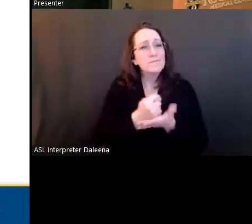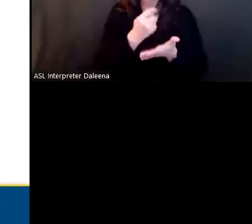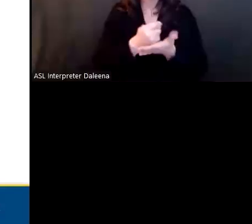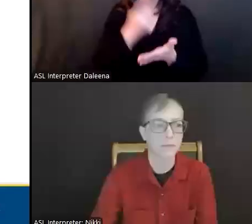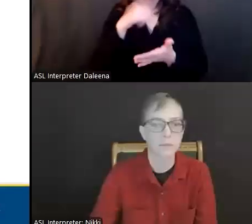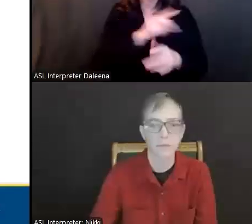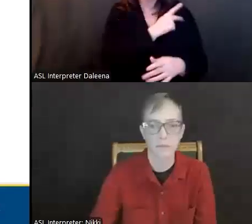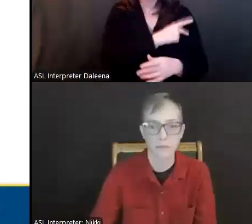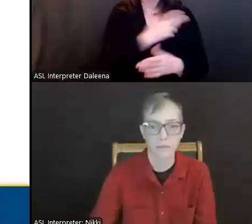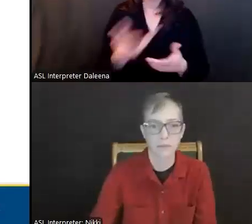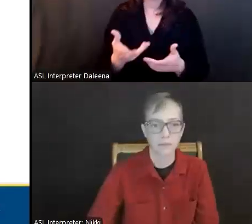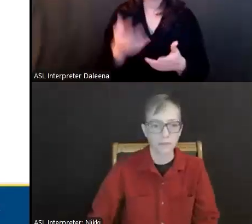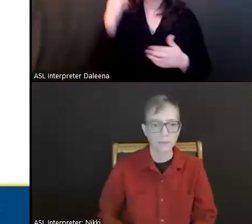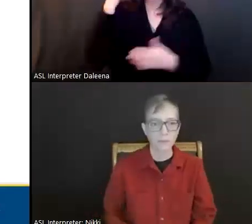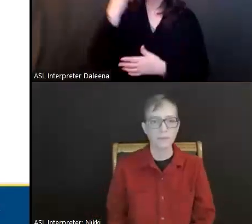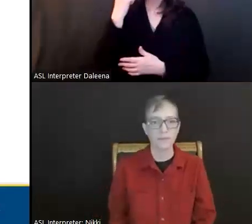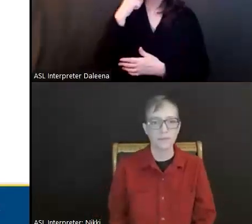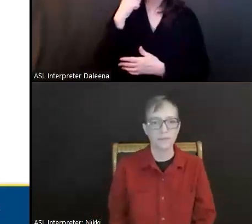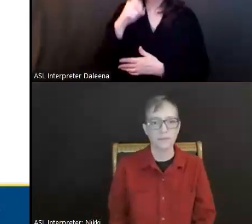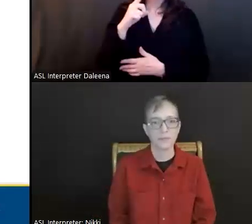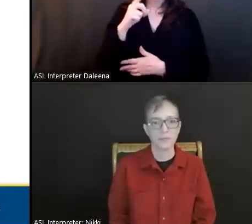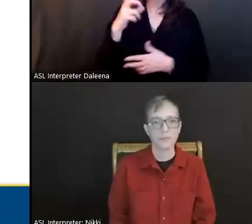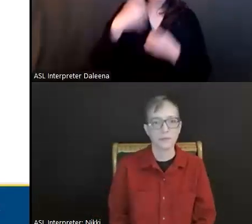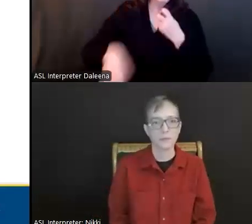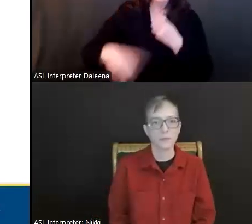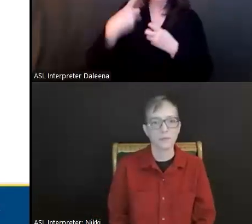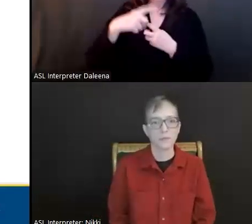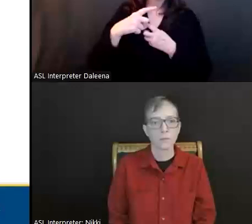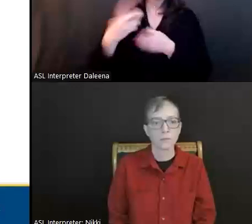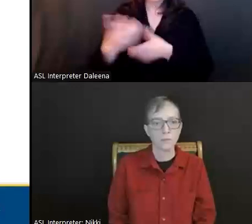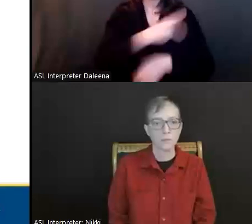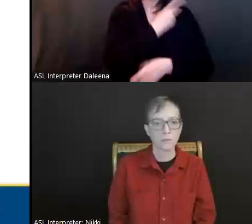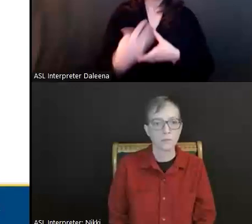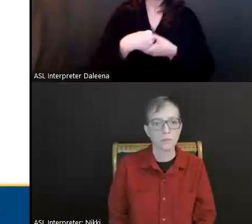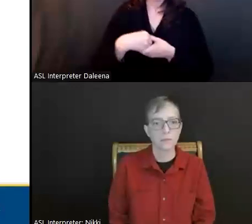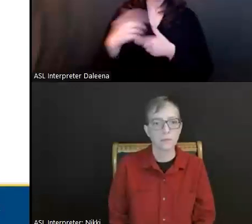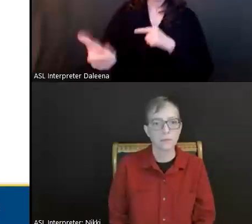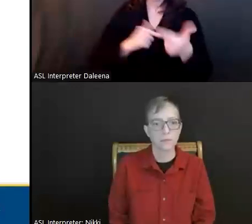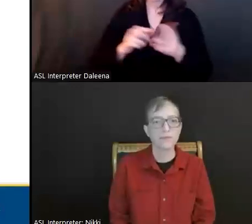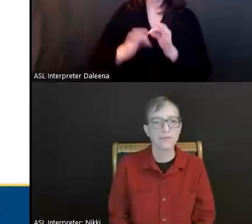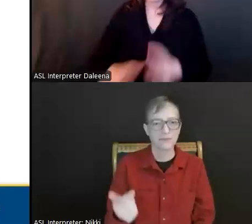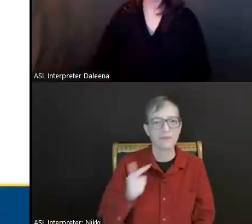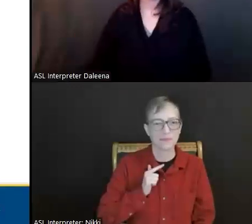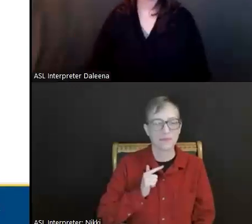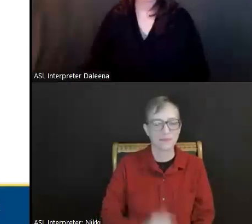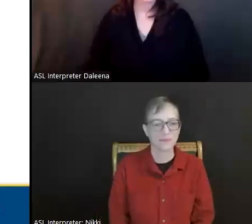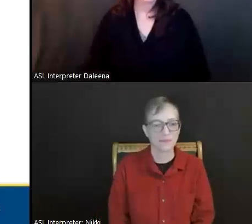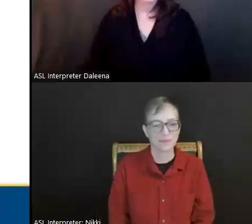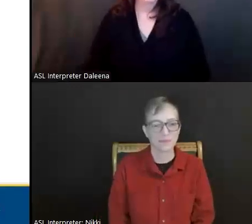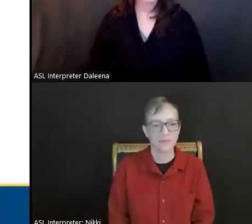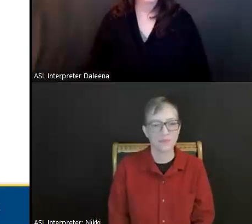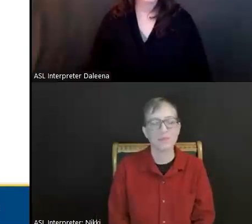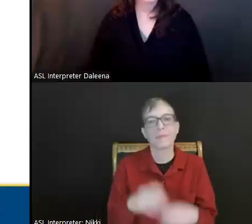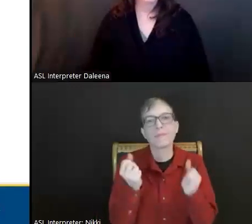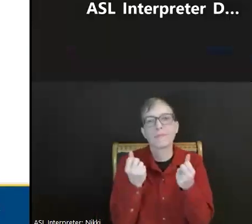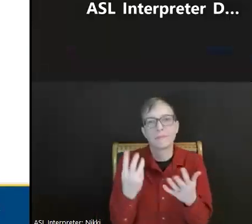So what are some of the reasons for difficulties with patient engagement? Well, it's multifactorial, with both illness